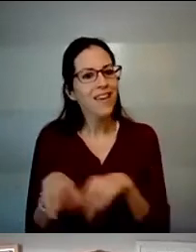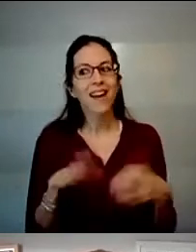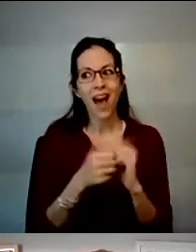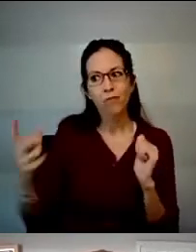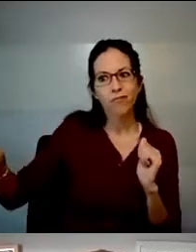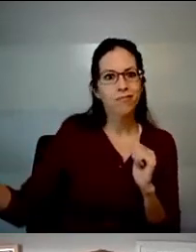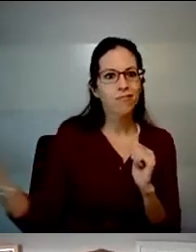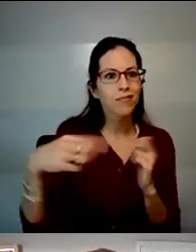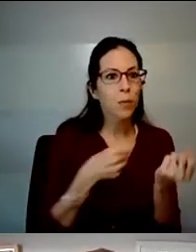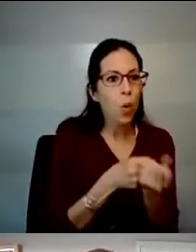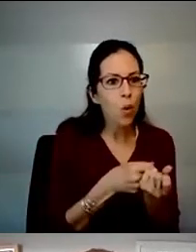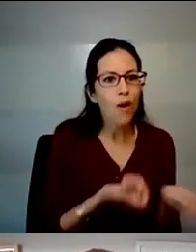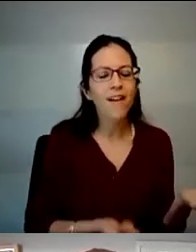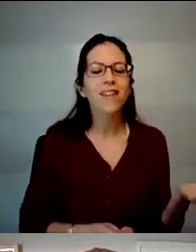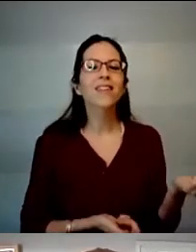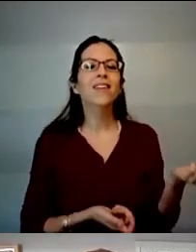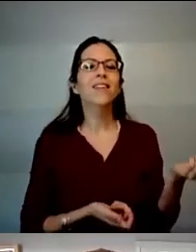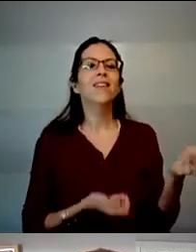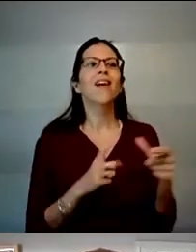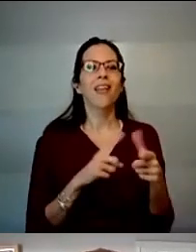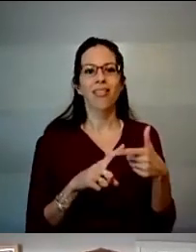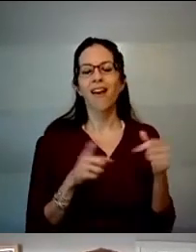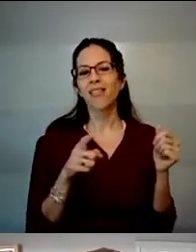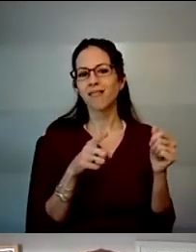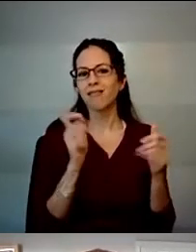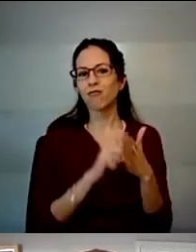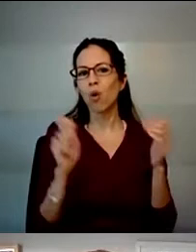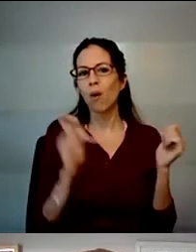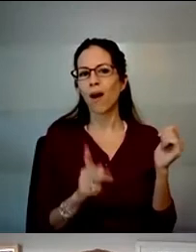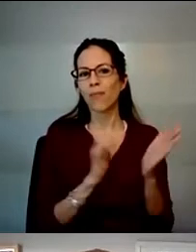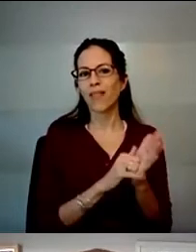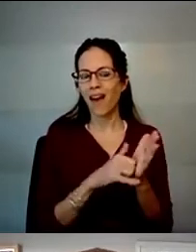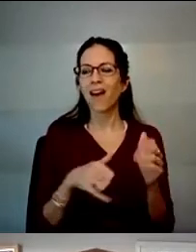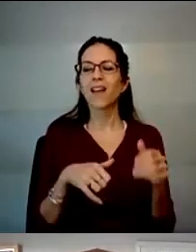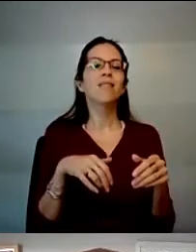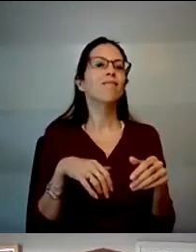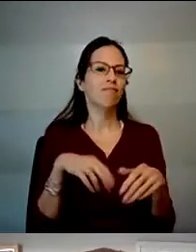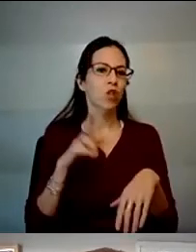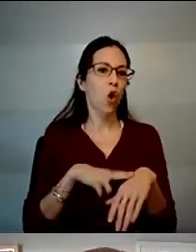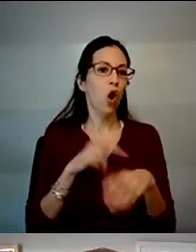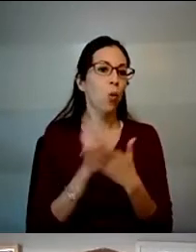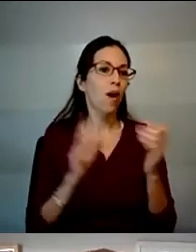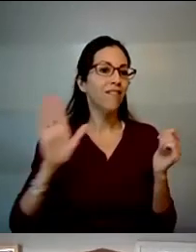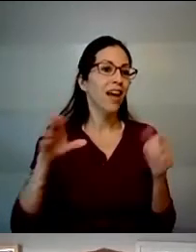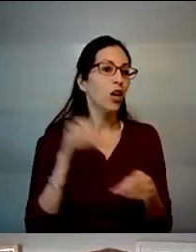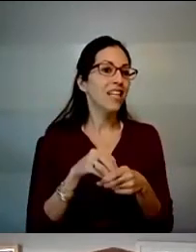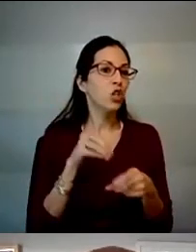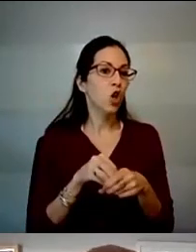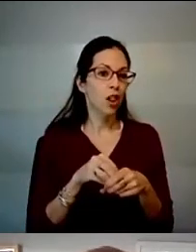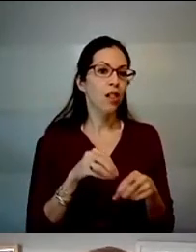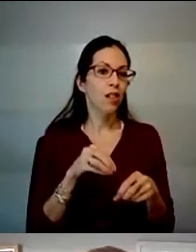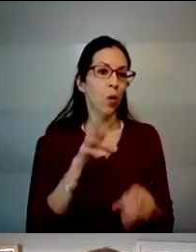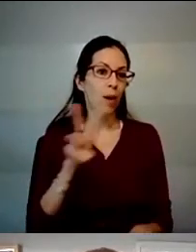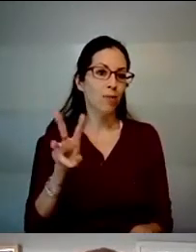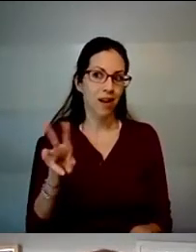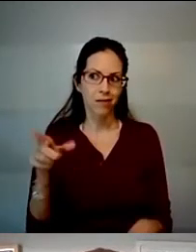in and supported the efforts. And then they had that written up, and it was on one of their internal websites. So they got to tell